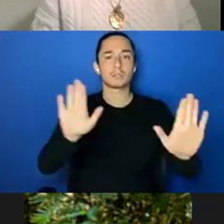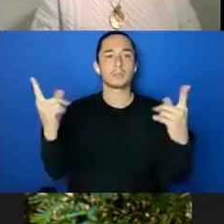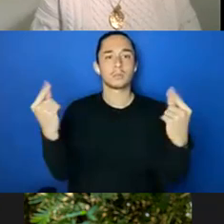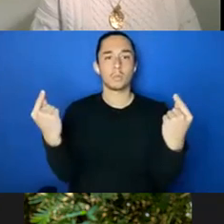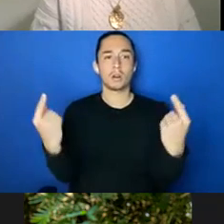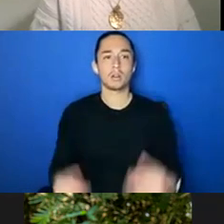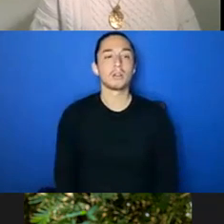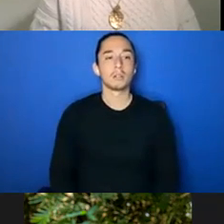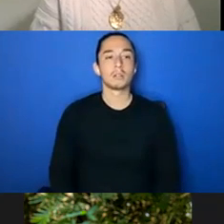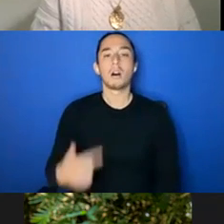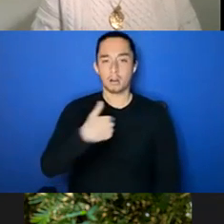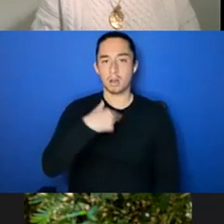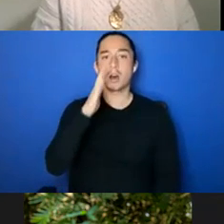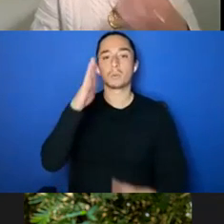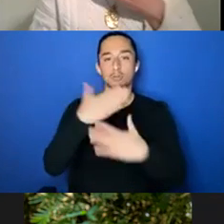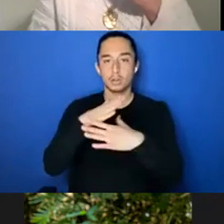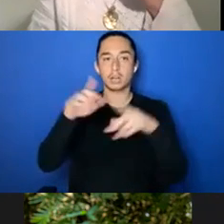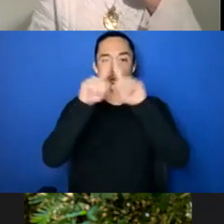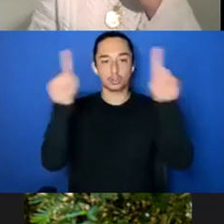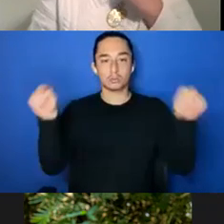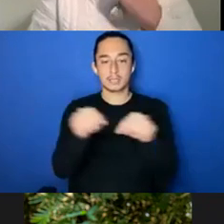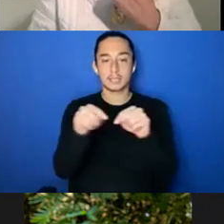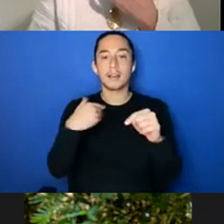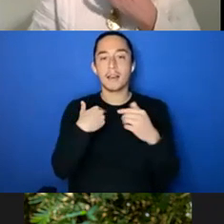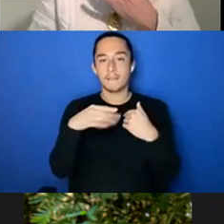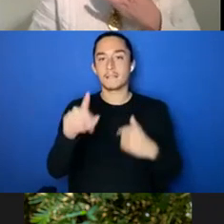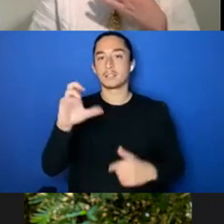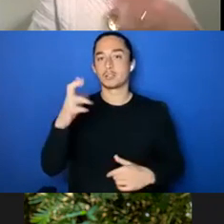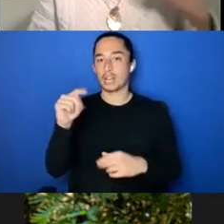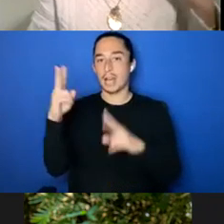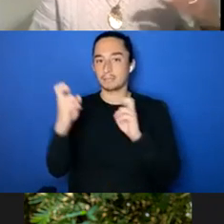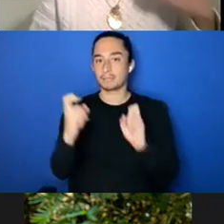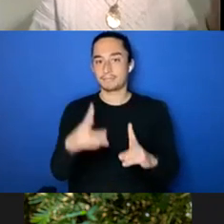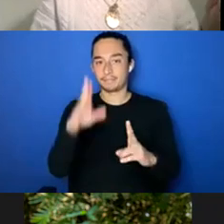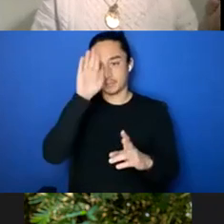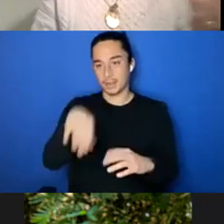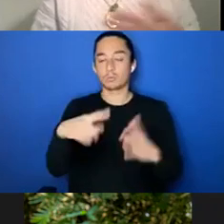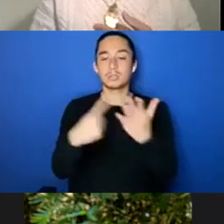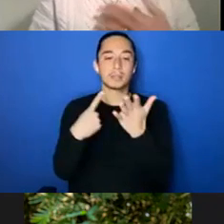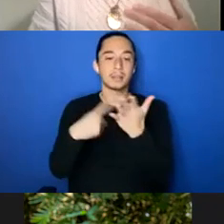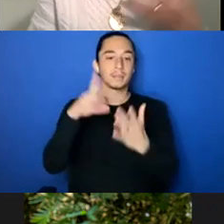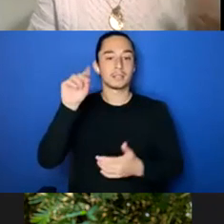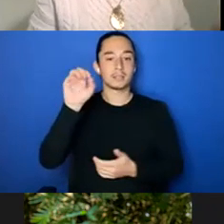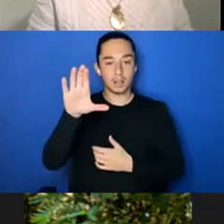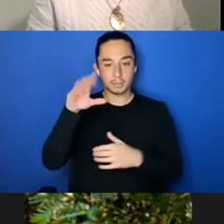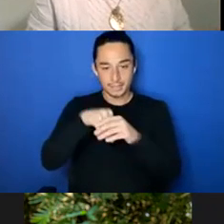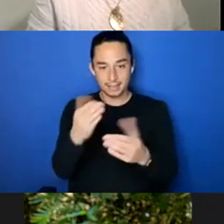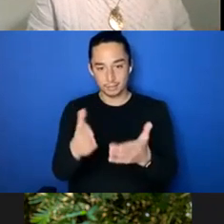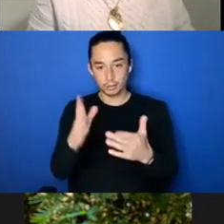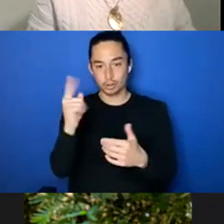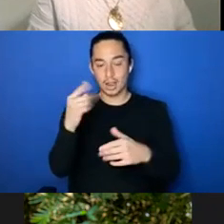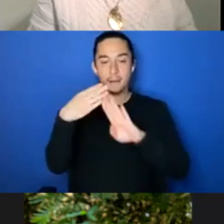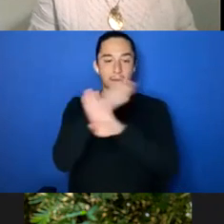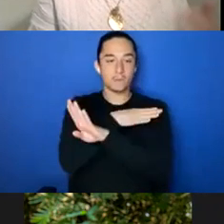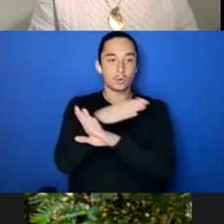college? screen. So what I've done is I put into the chat, but I know that sometimes documents that are put into the chat before you